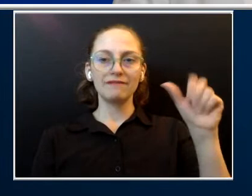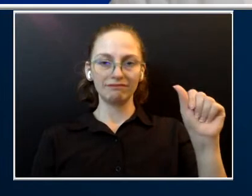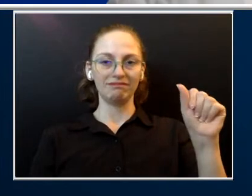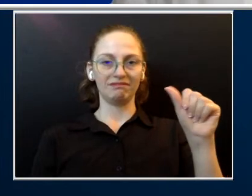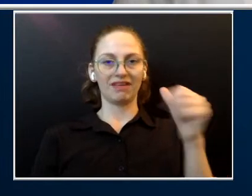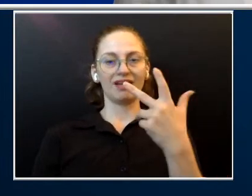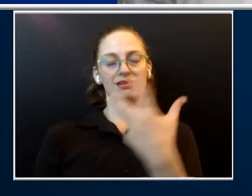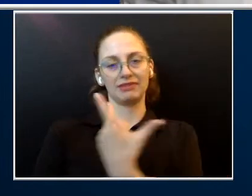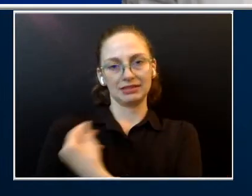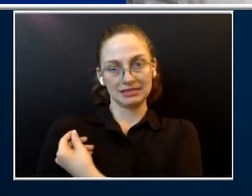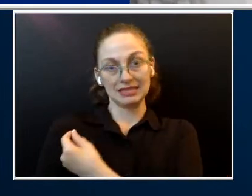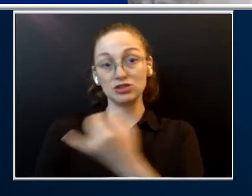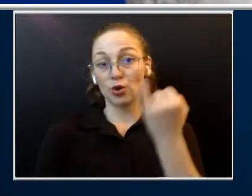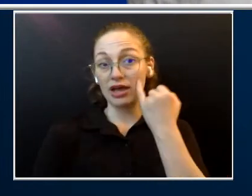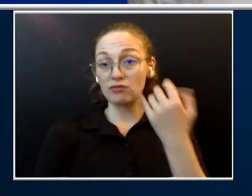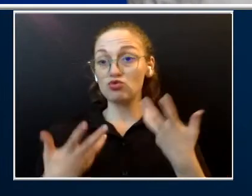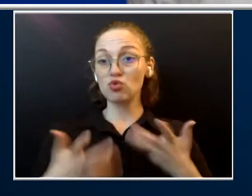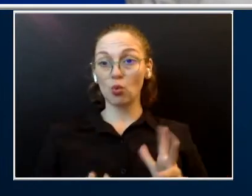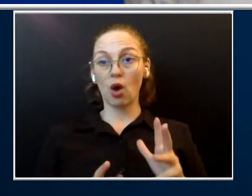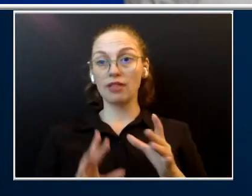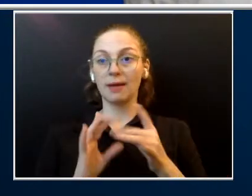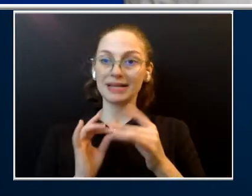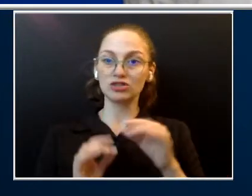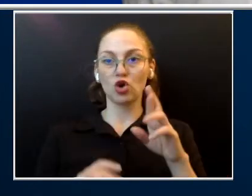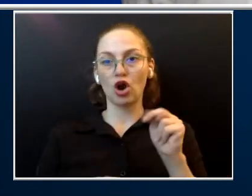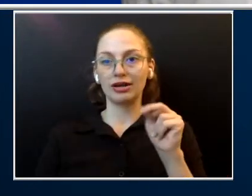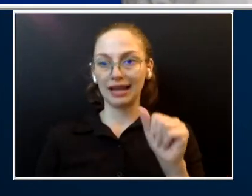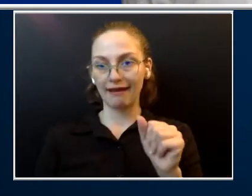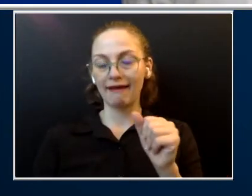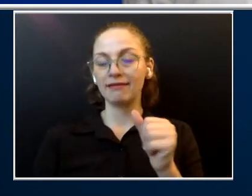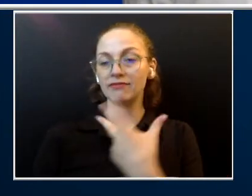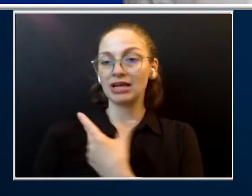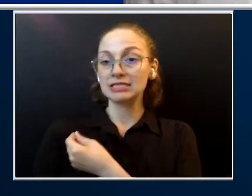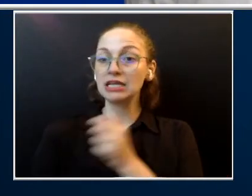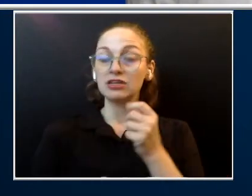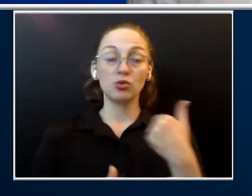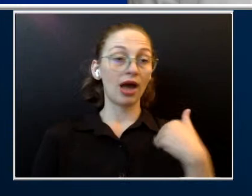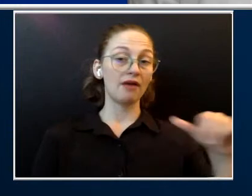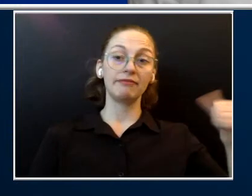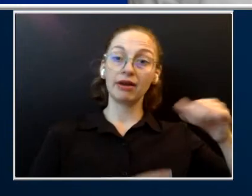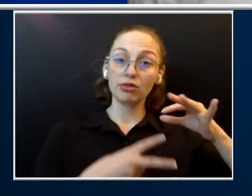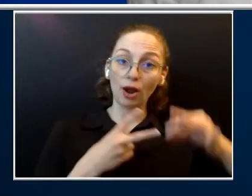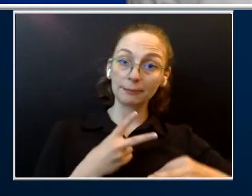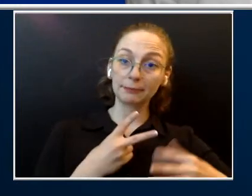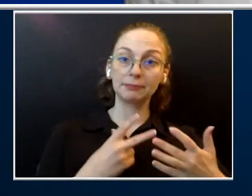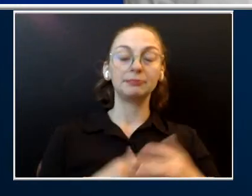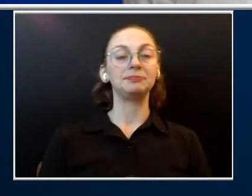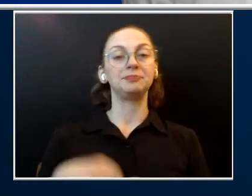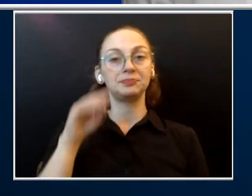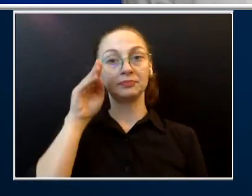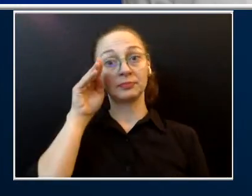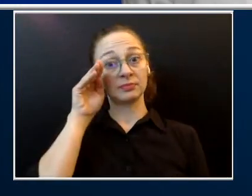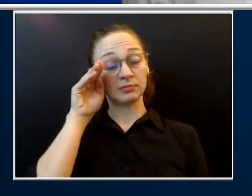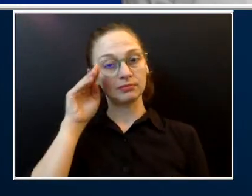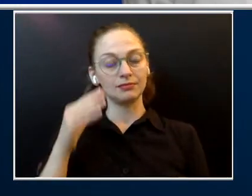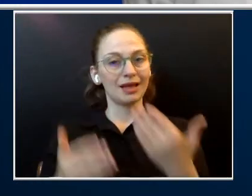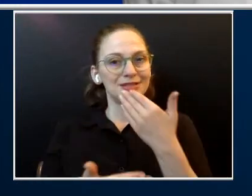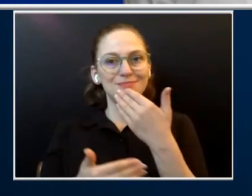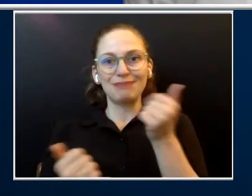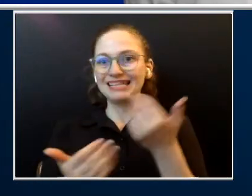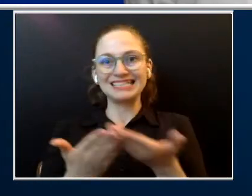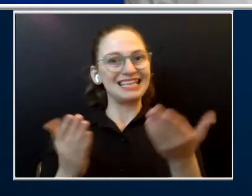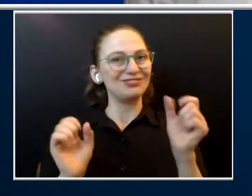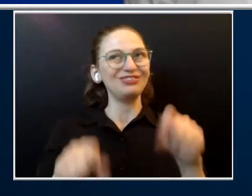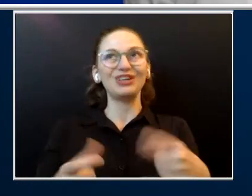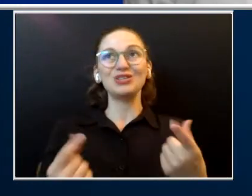out there once it hits the market. So lots of different choices to have. Yeah. And I think the best thing you could do is have one. I know I'm going to have one as soon as I